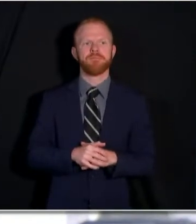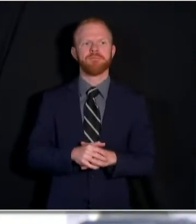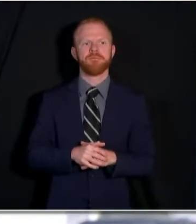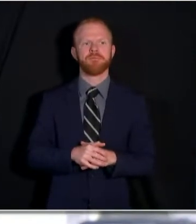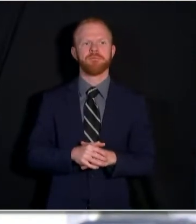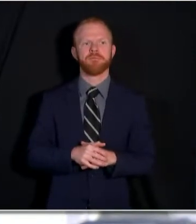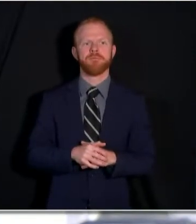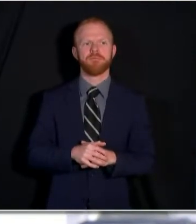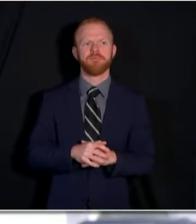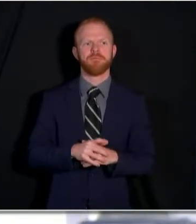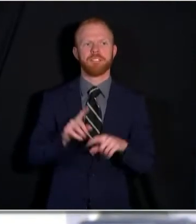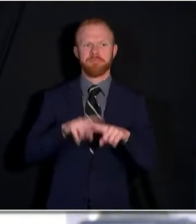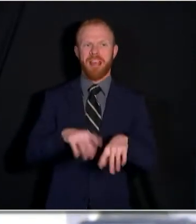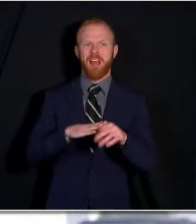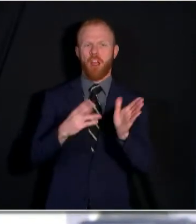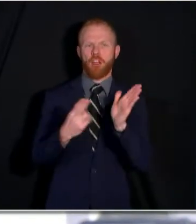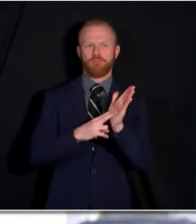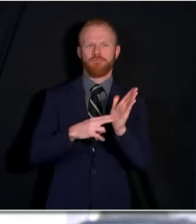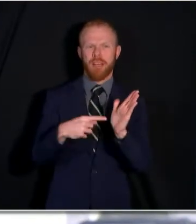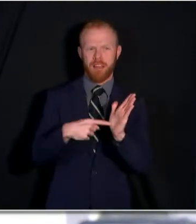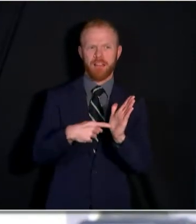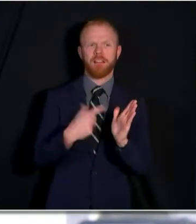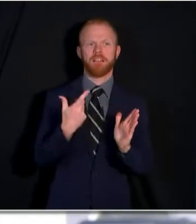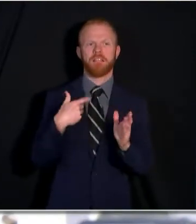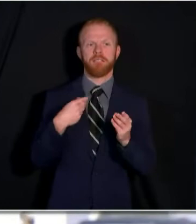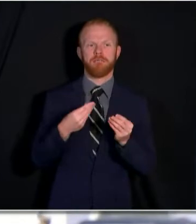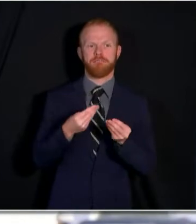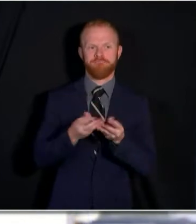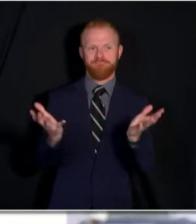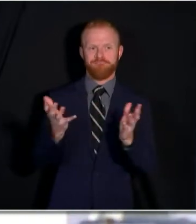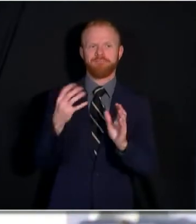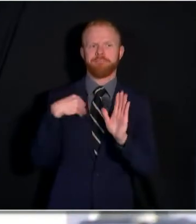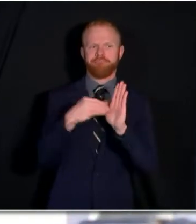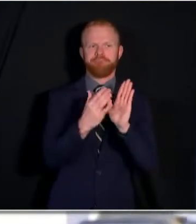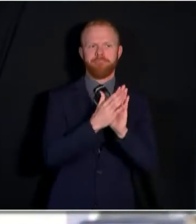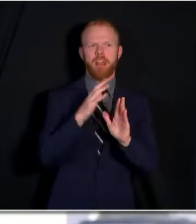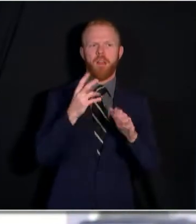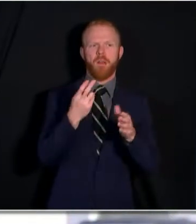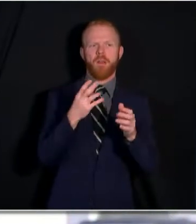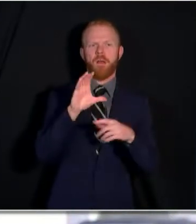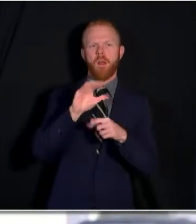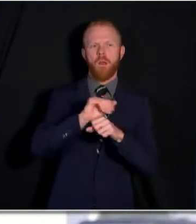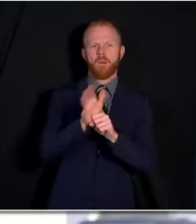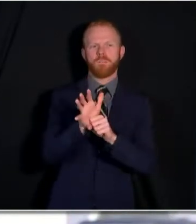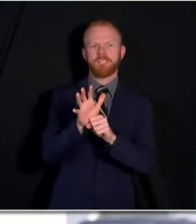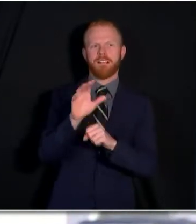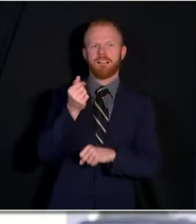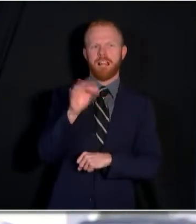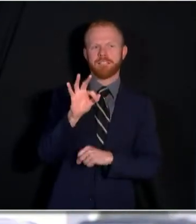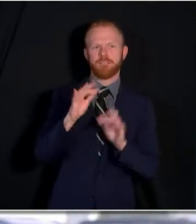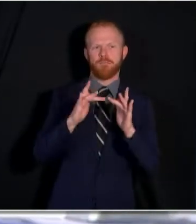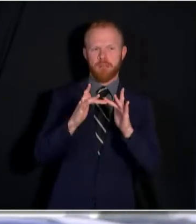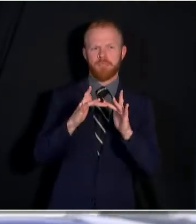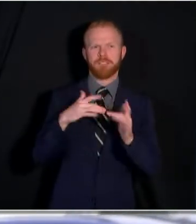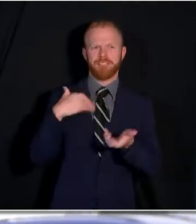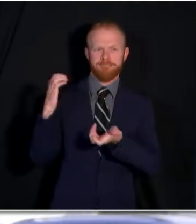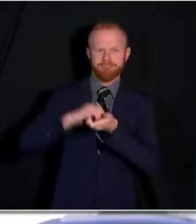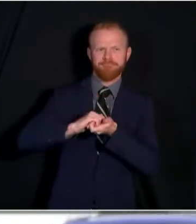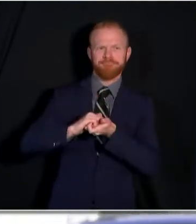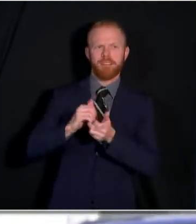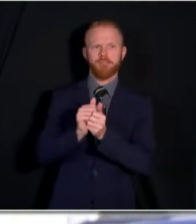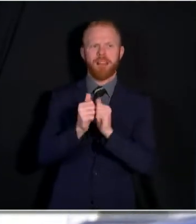we put up on that COVID-19 site with the third-party administrator, working hand in hand in partnership with counties like